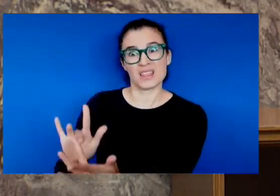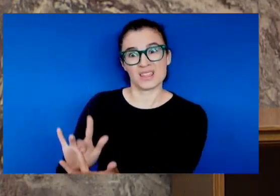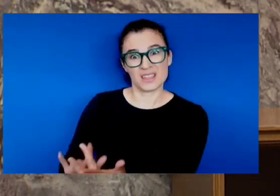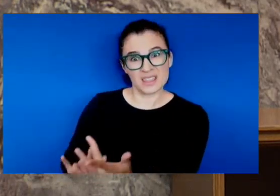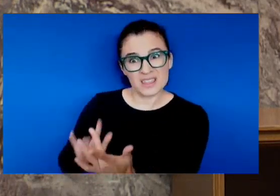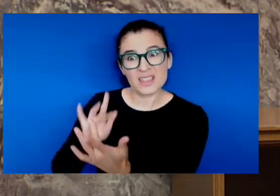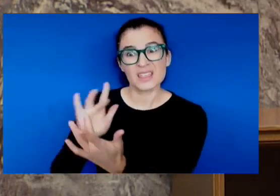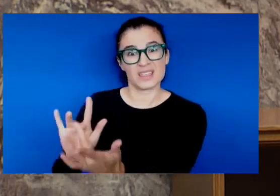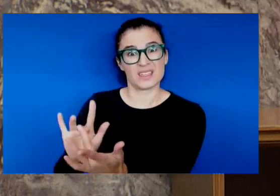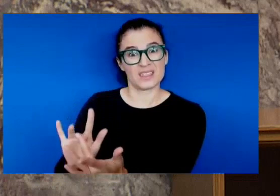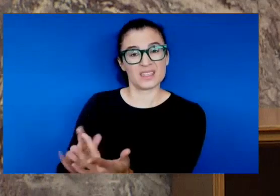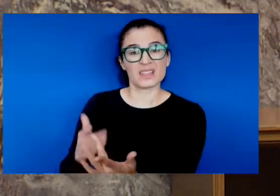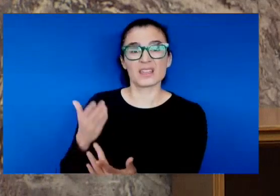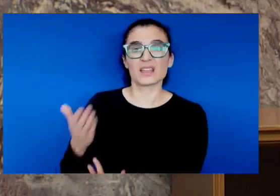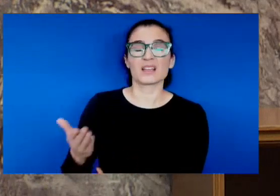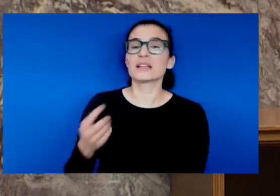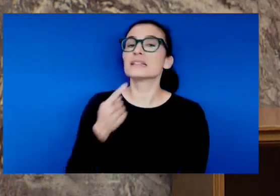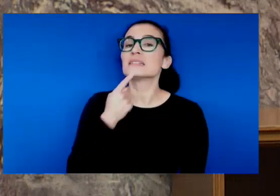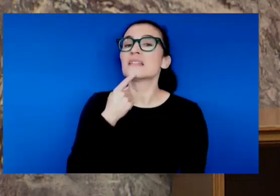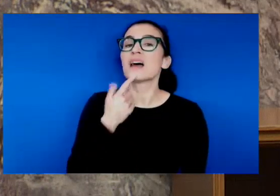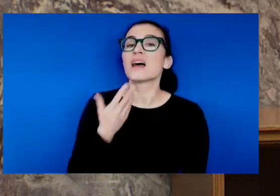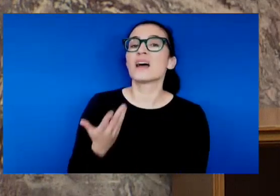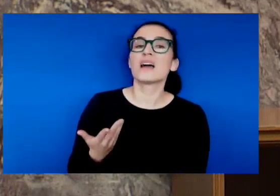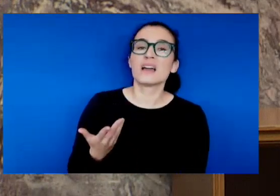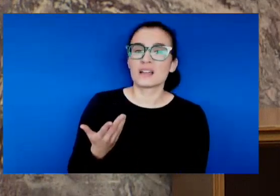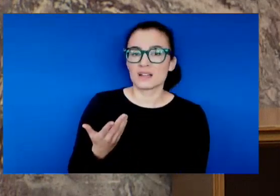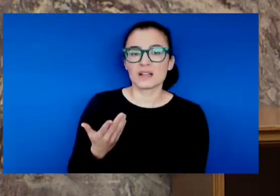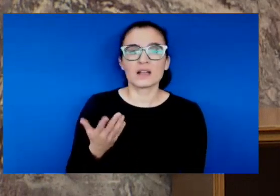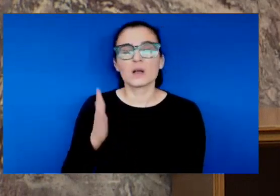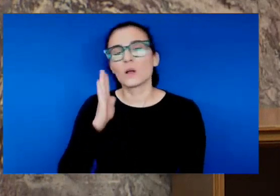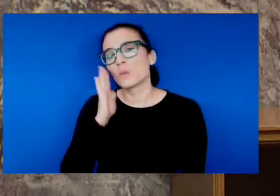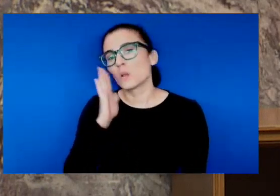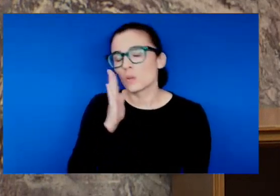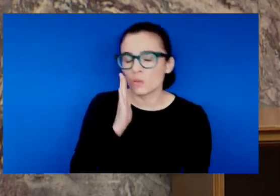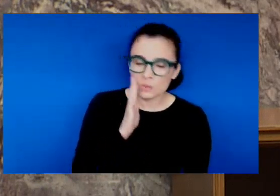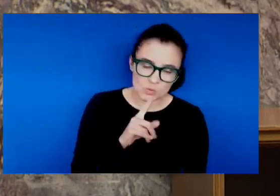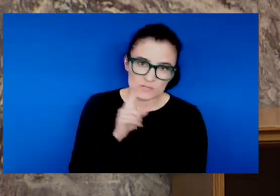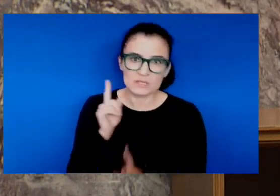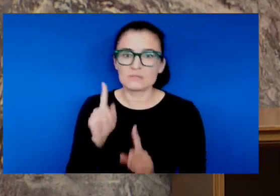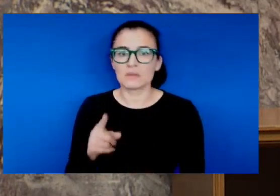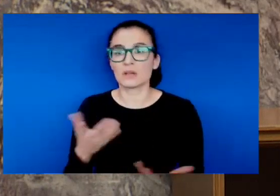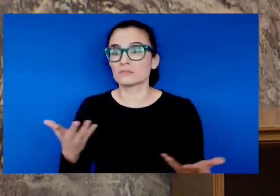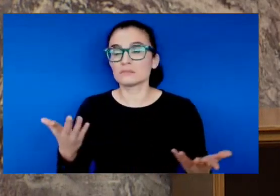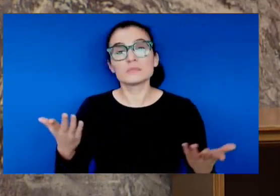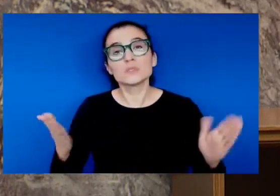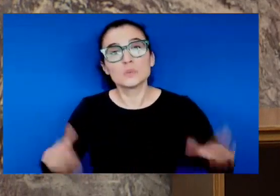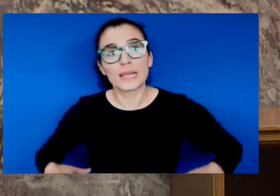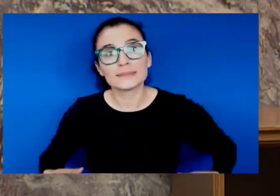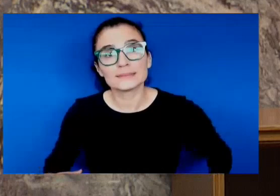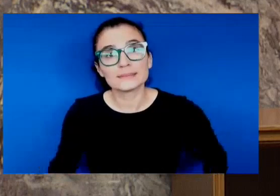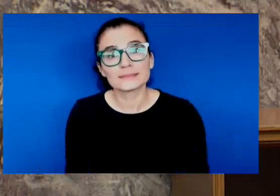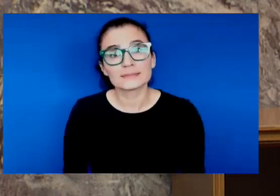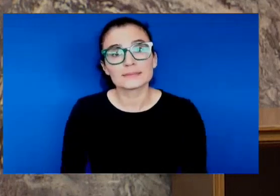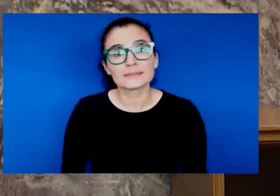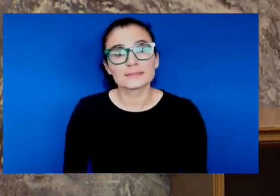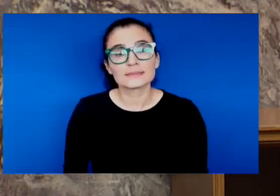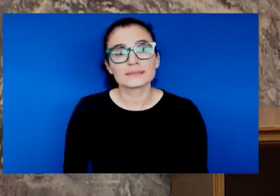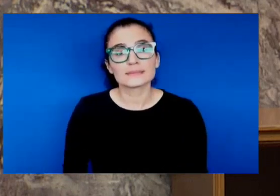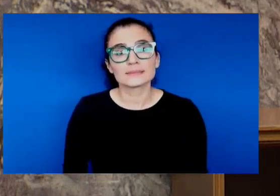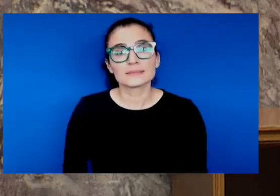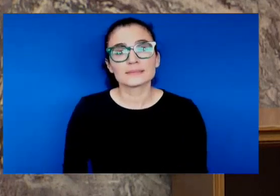there will be some response, it's too late. It's too late. Hopefully it's not too late for